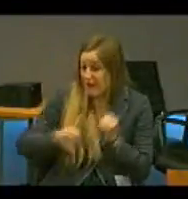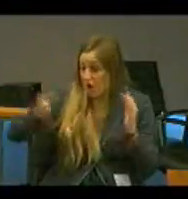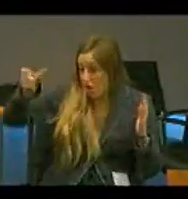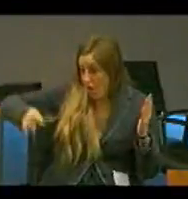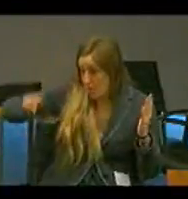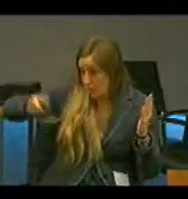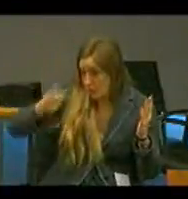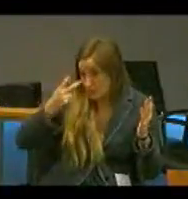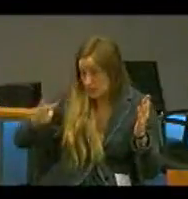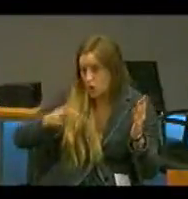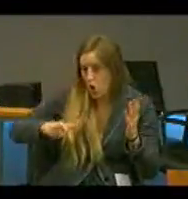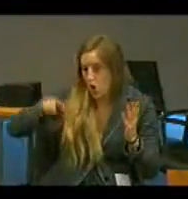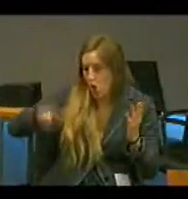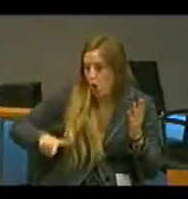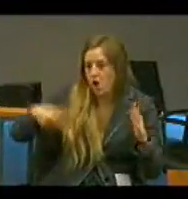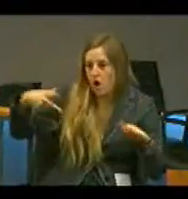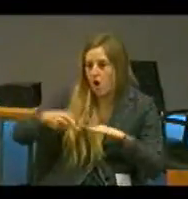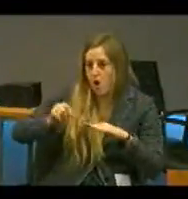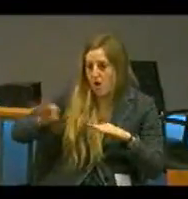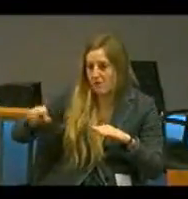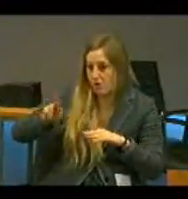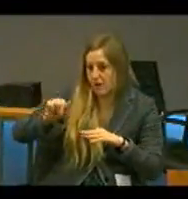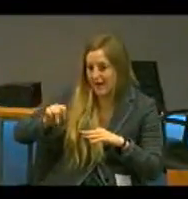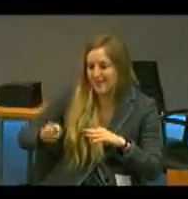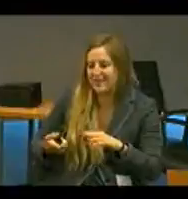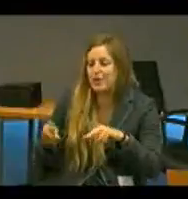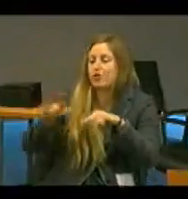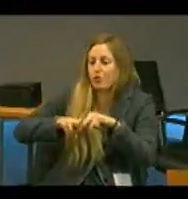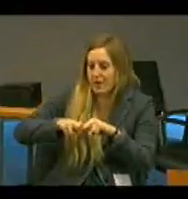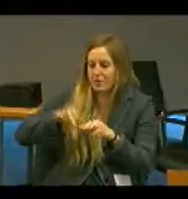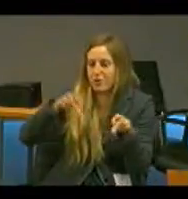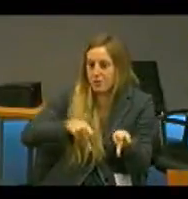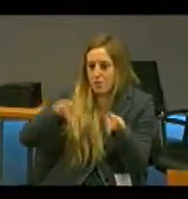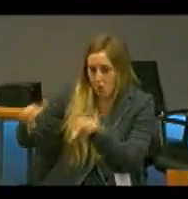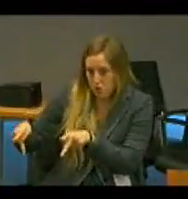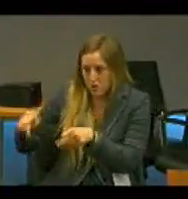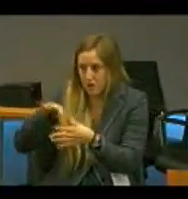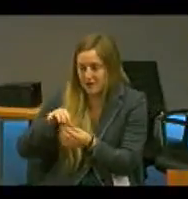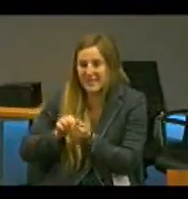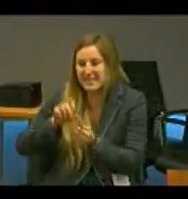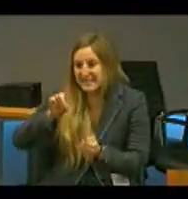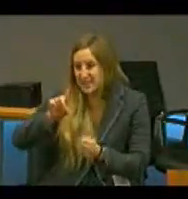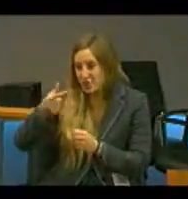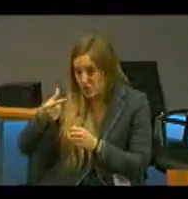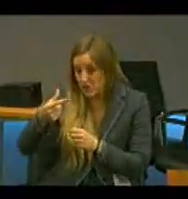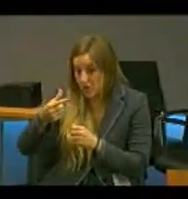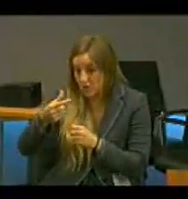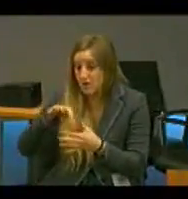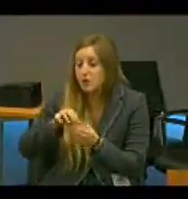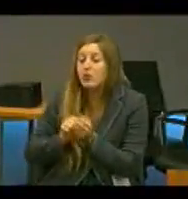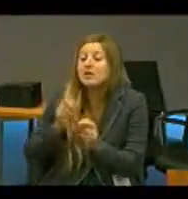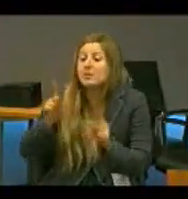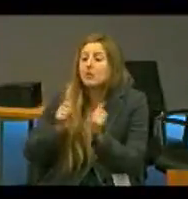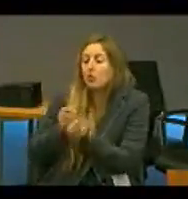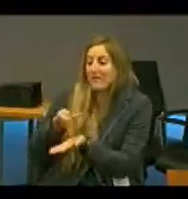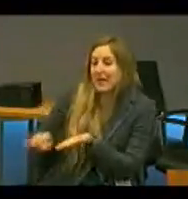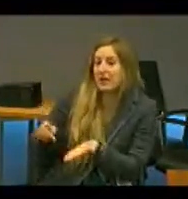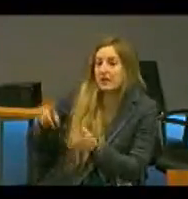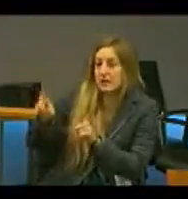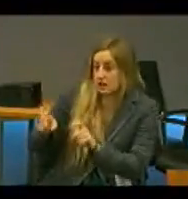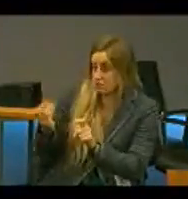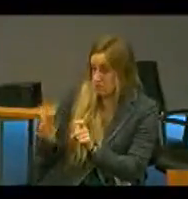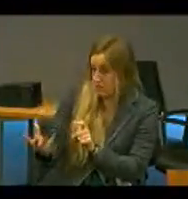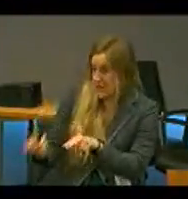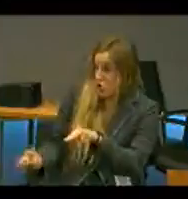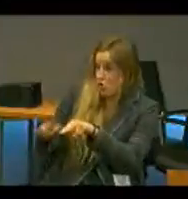lowering the cutoff increased the proportion DG made up of persons who failed the test.